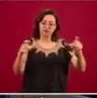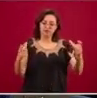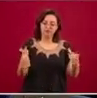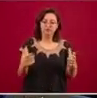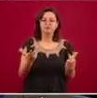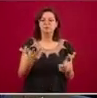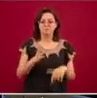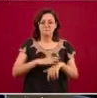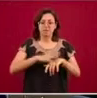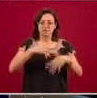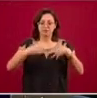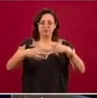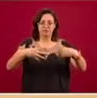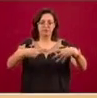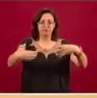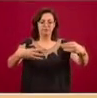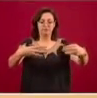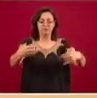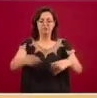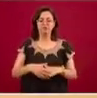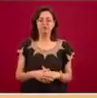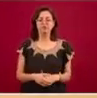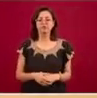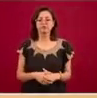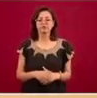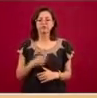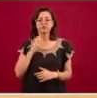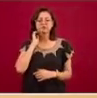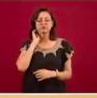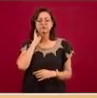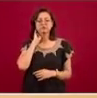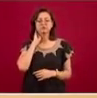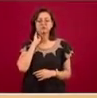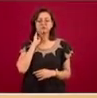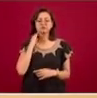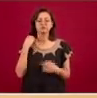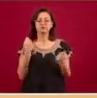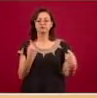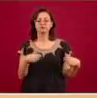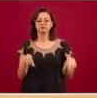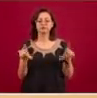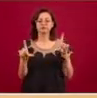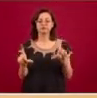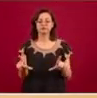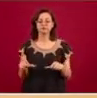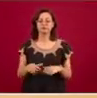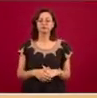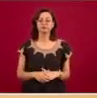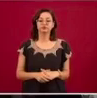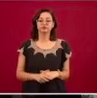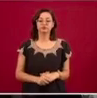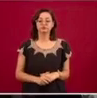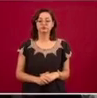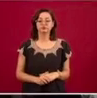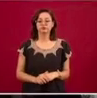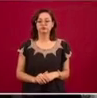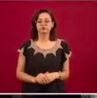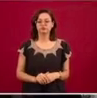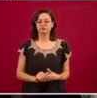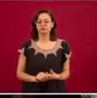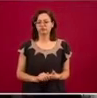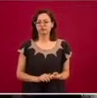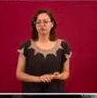basically replacing influenza when it comes to confirmed infectious respiratory diseases.